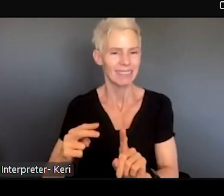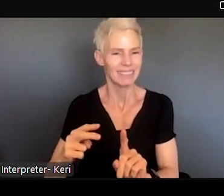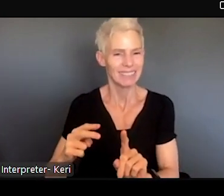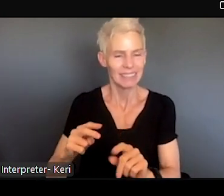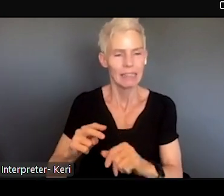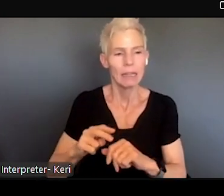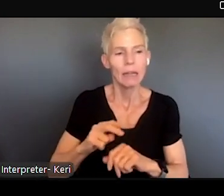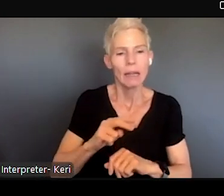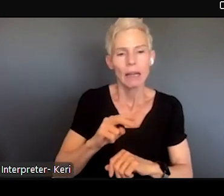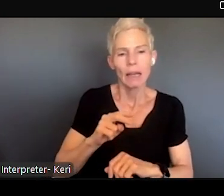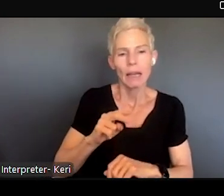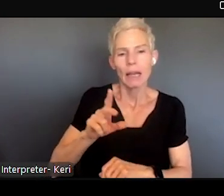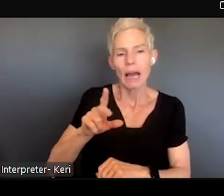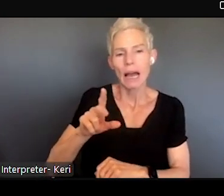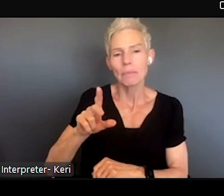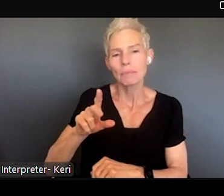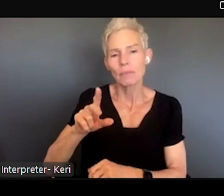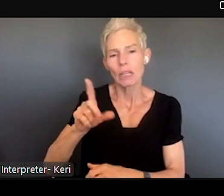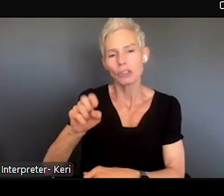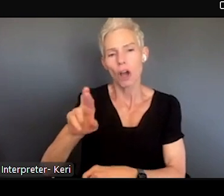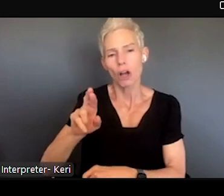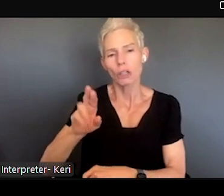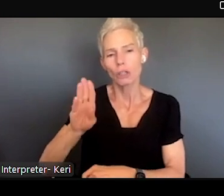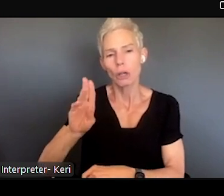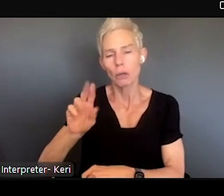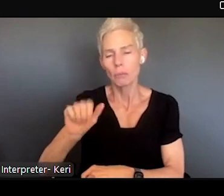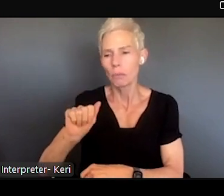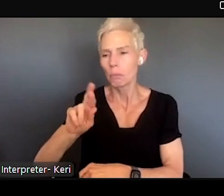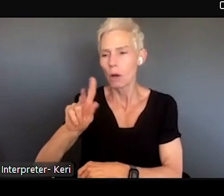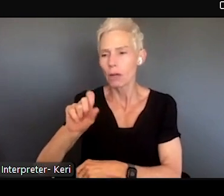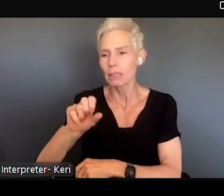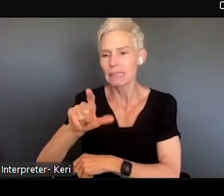And Dr. Vernon Barksdale, it just comes from one of the